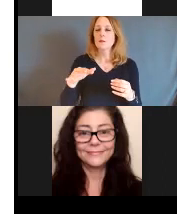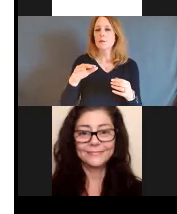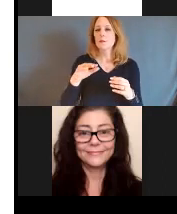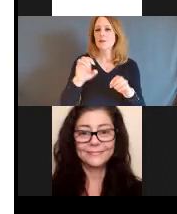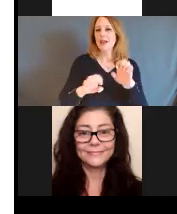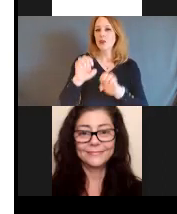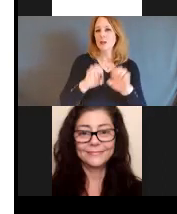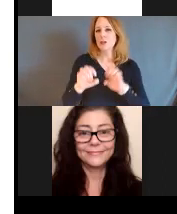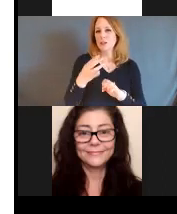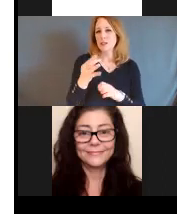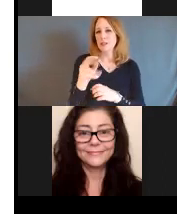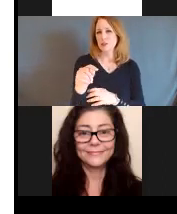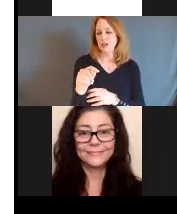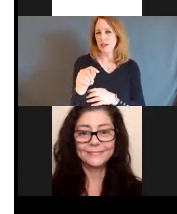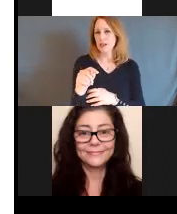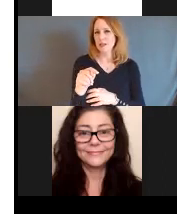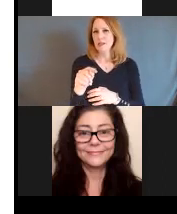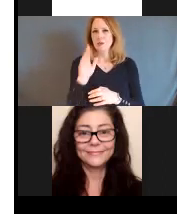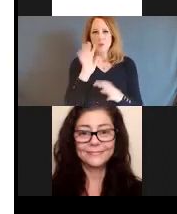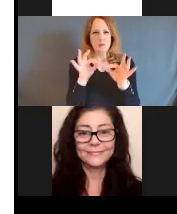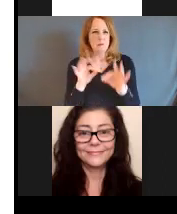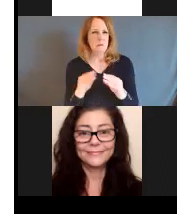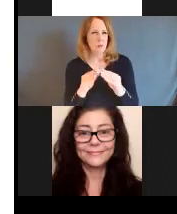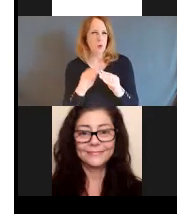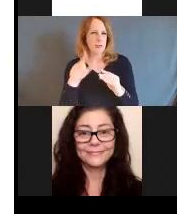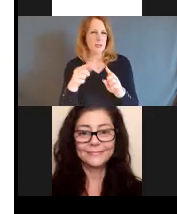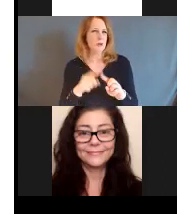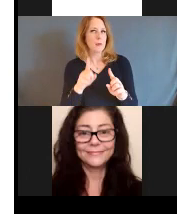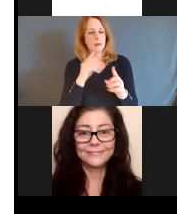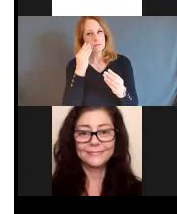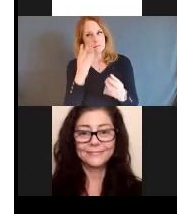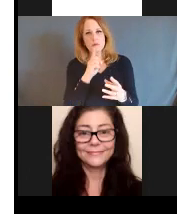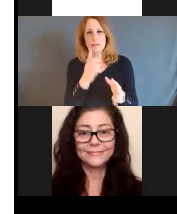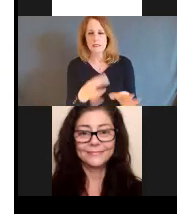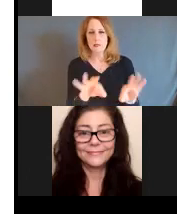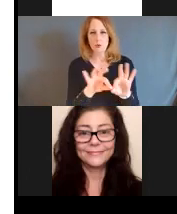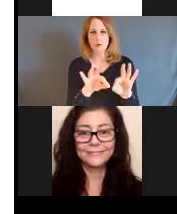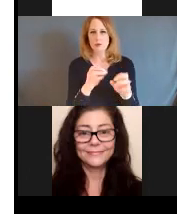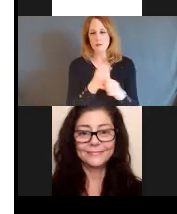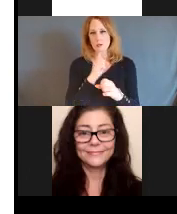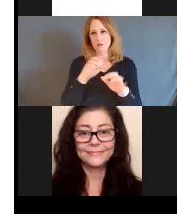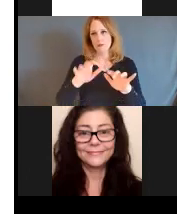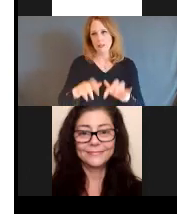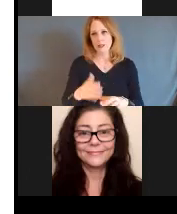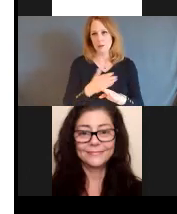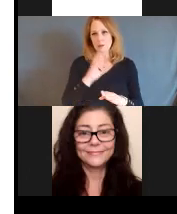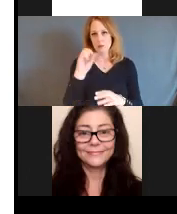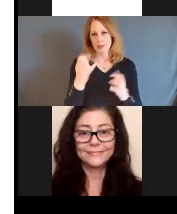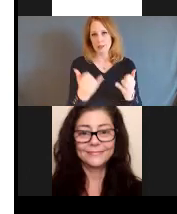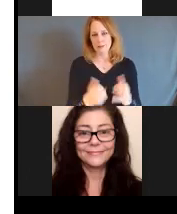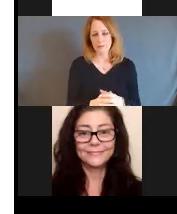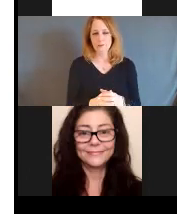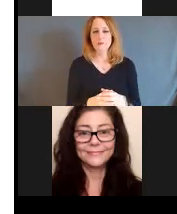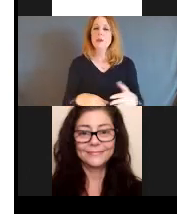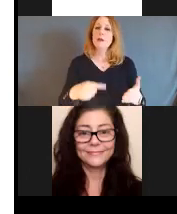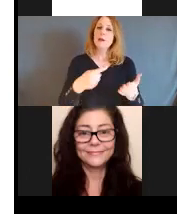know that those evaluations are really important. I'll let her tell you how important, but please also fill that out before we leave today. So talking a